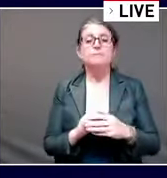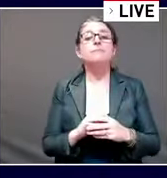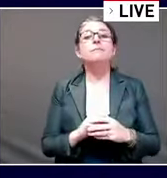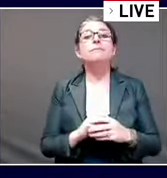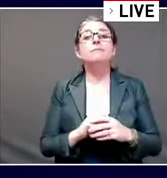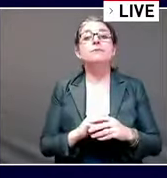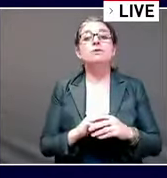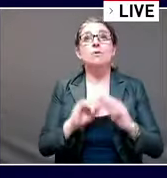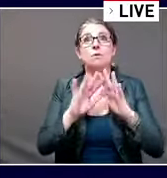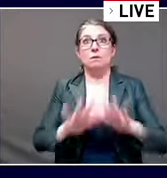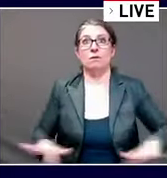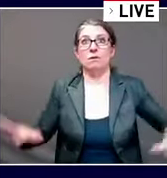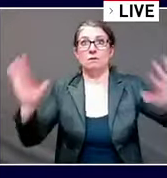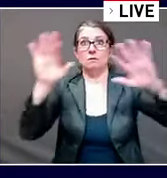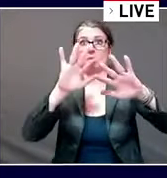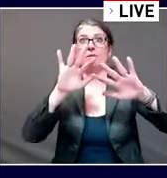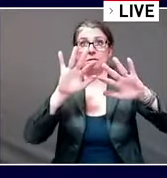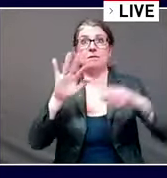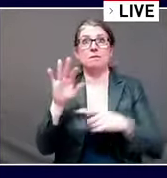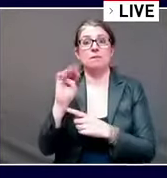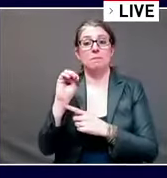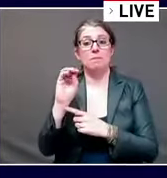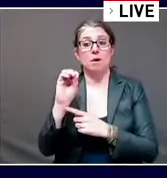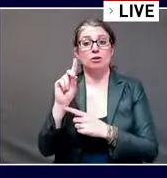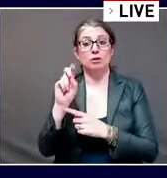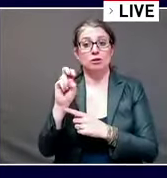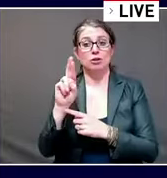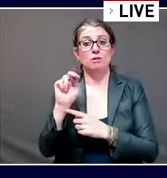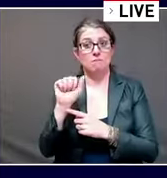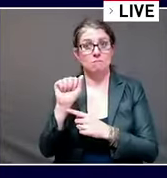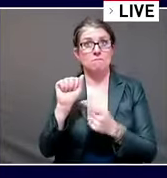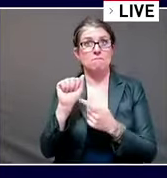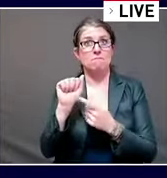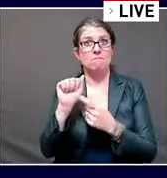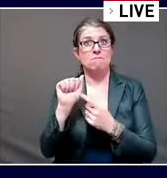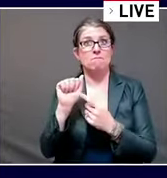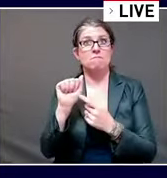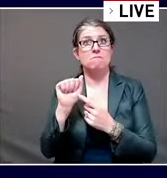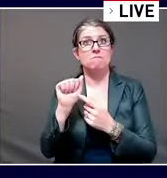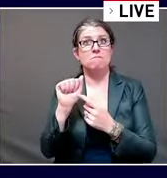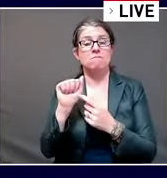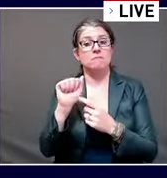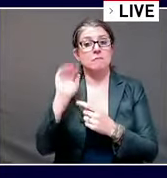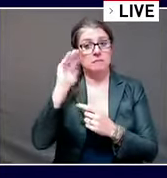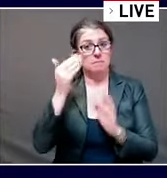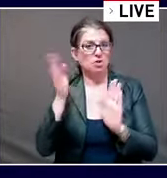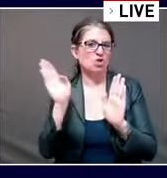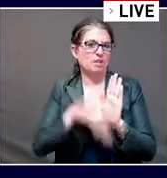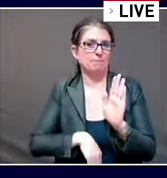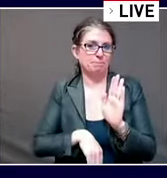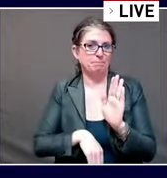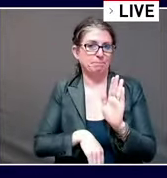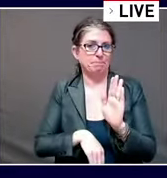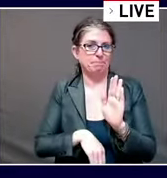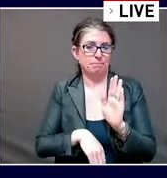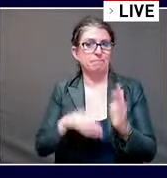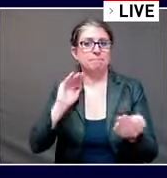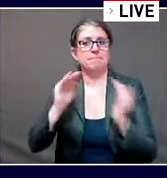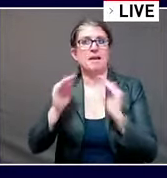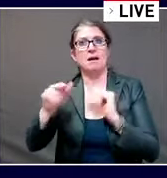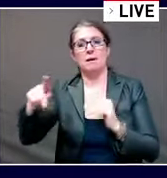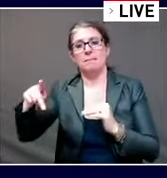Moderna vaccine would likely be less costly to distribute in Maine than the Pfizer one, or is it kind of unknown at this